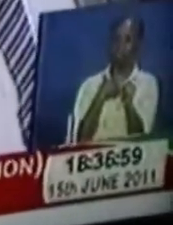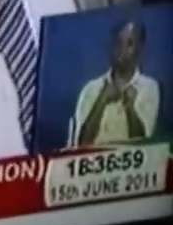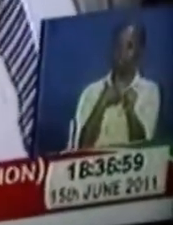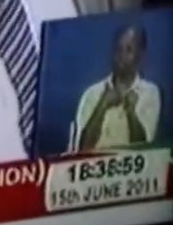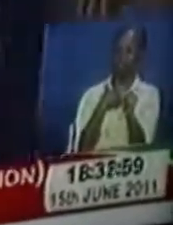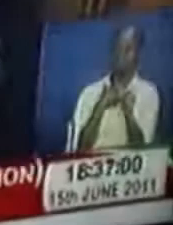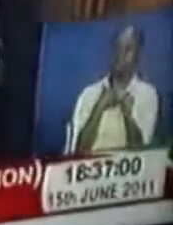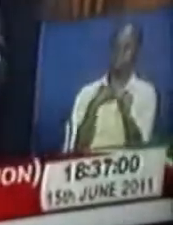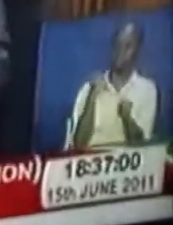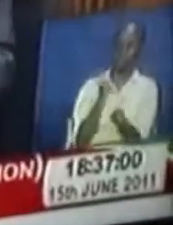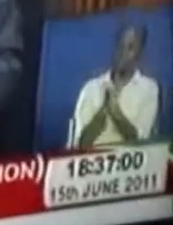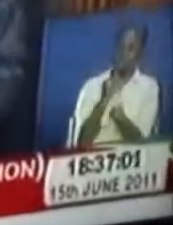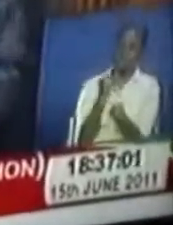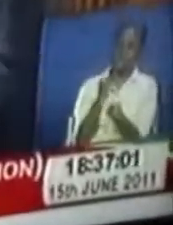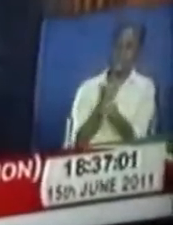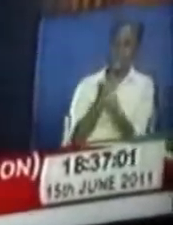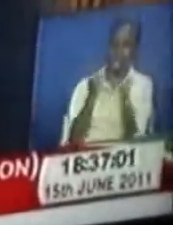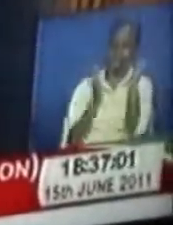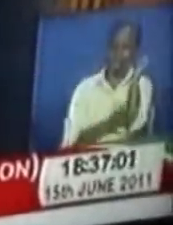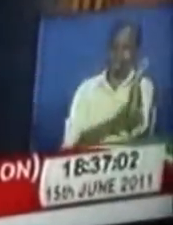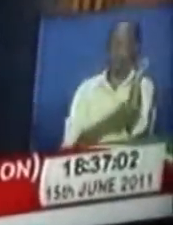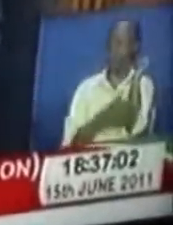you have exhibited a disorderly conduct.